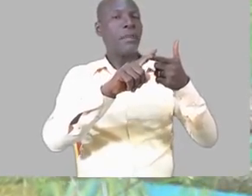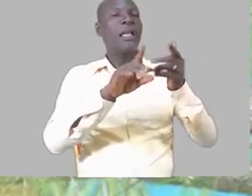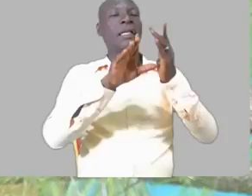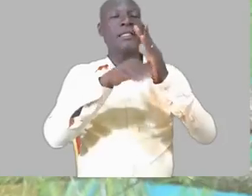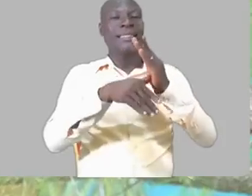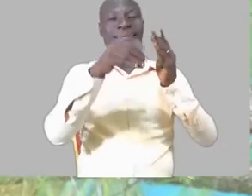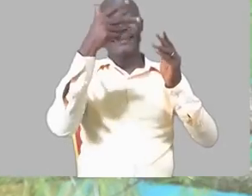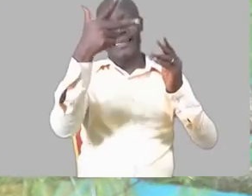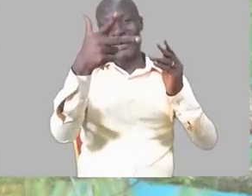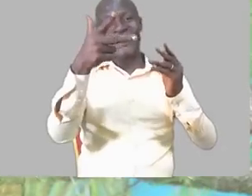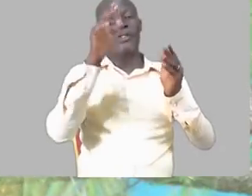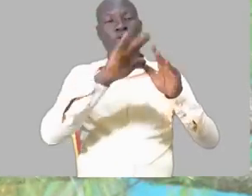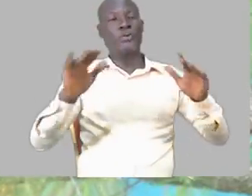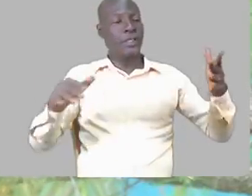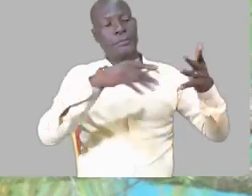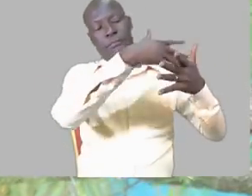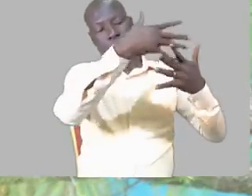Ana ne mami ensa.